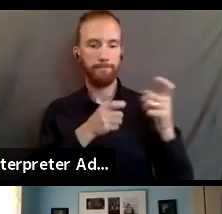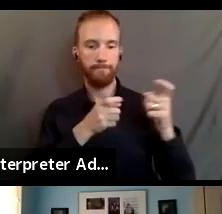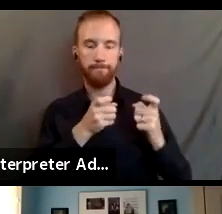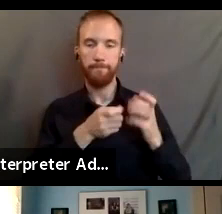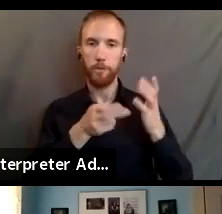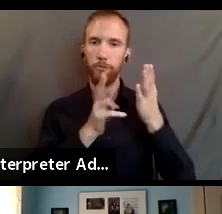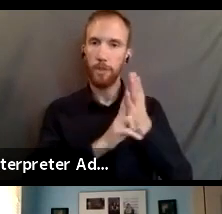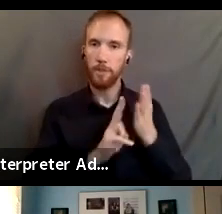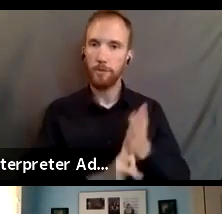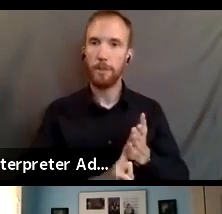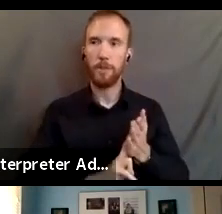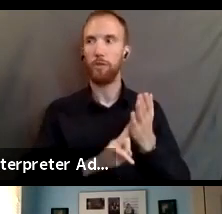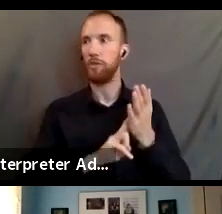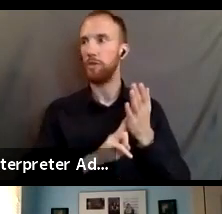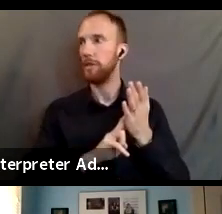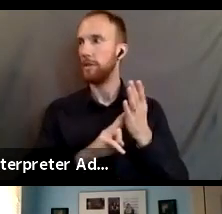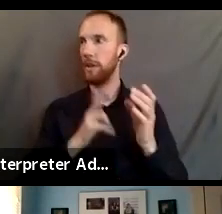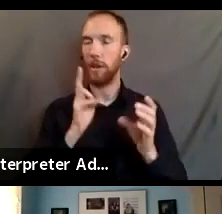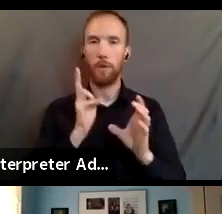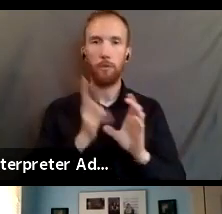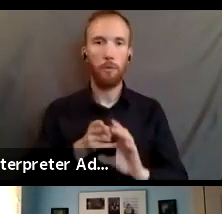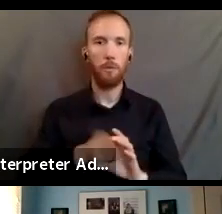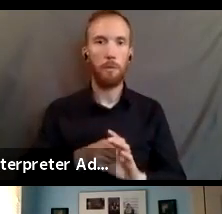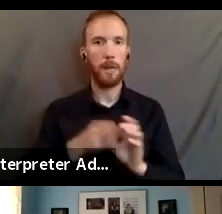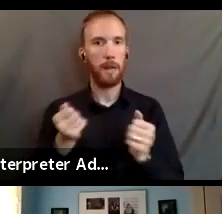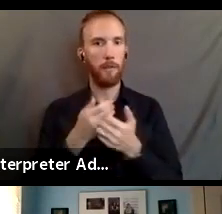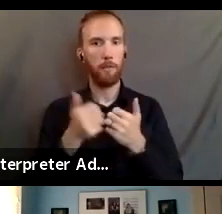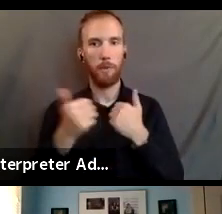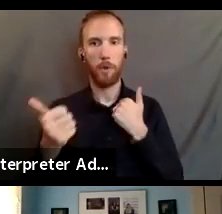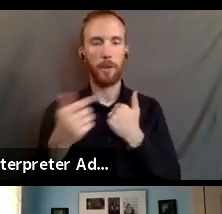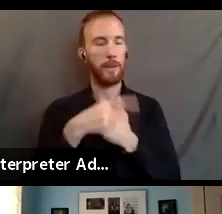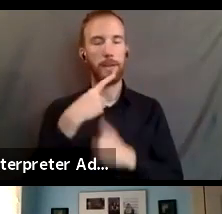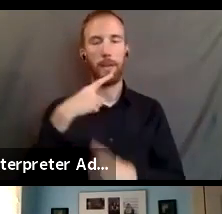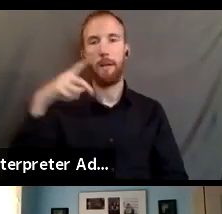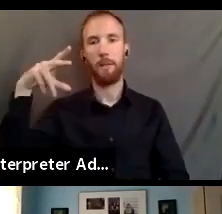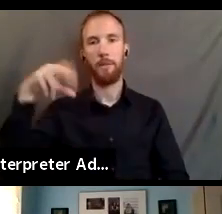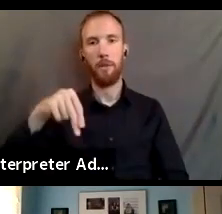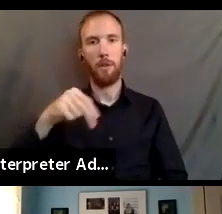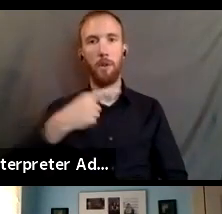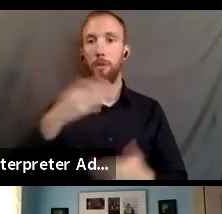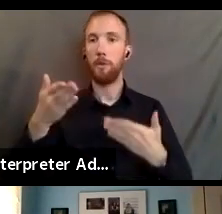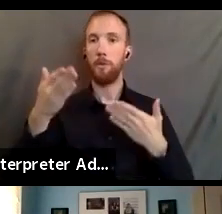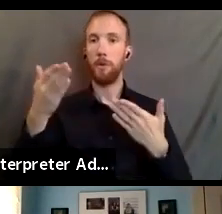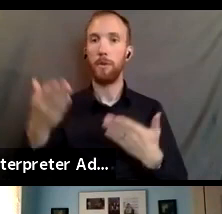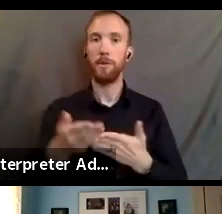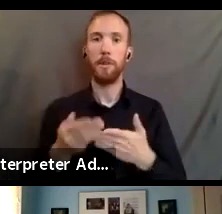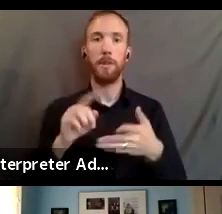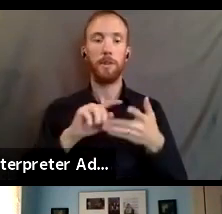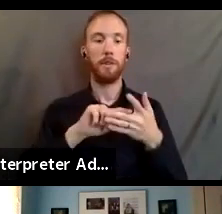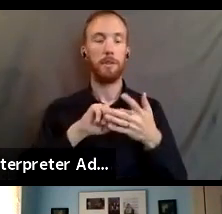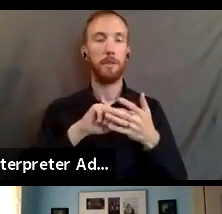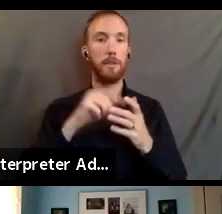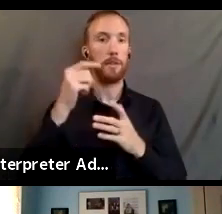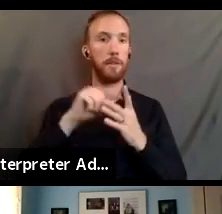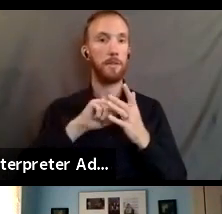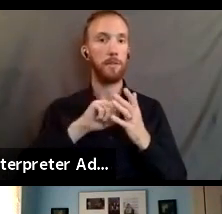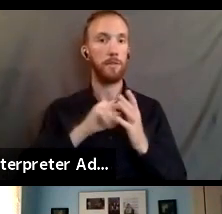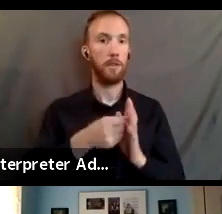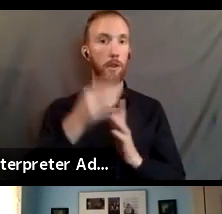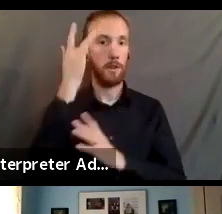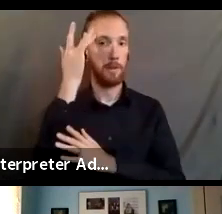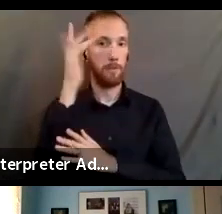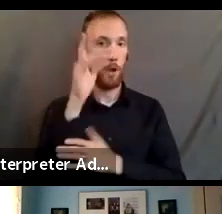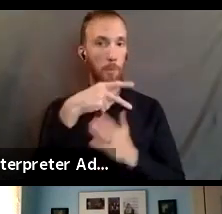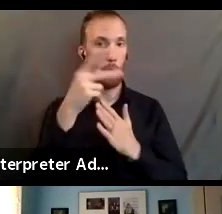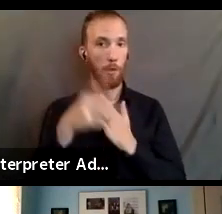remotely and they said no we propose following a smart start program like the one negotiated in la school districts that would